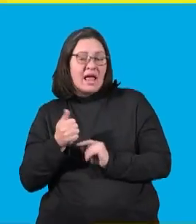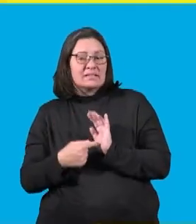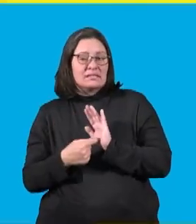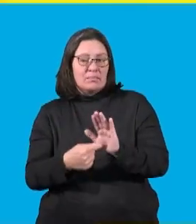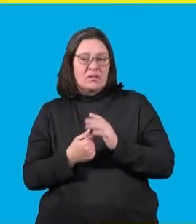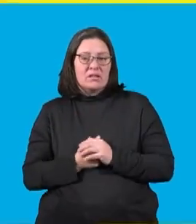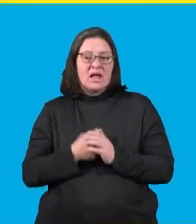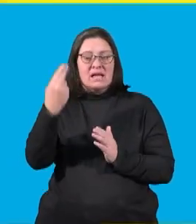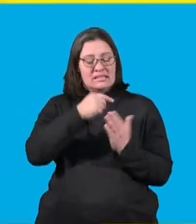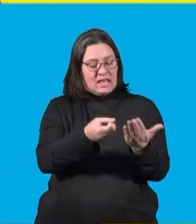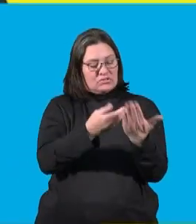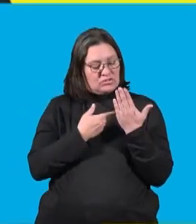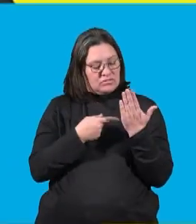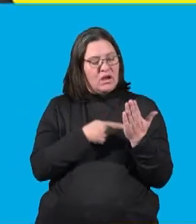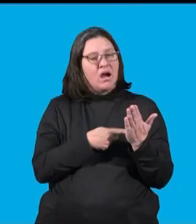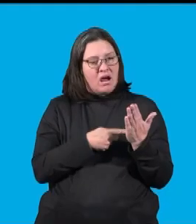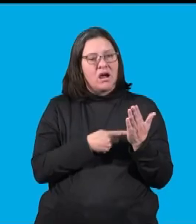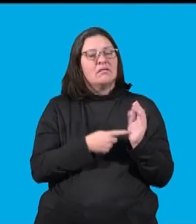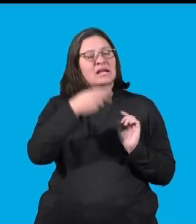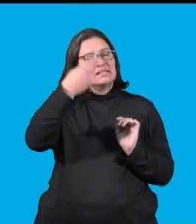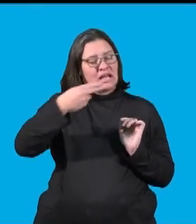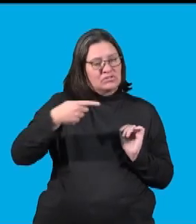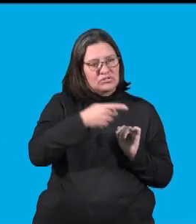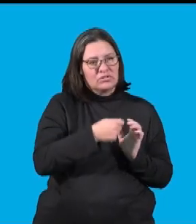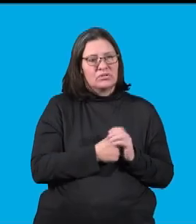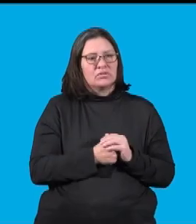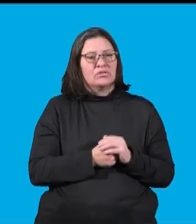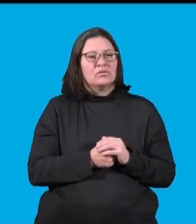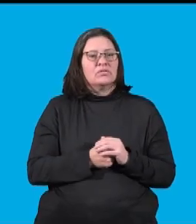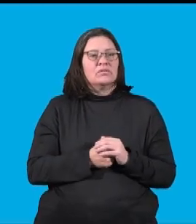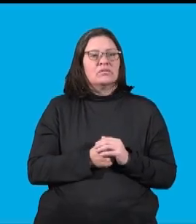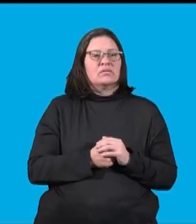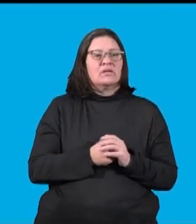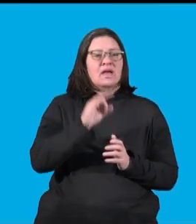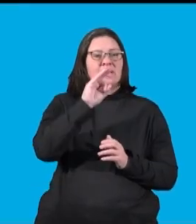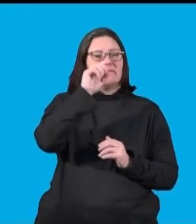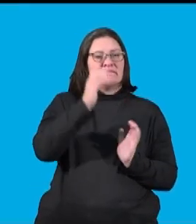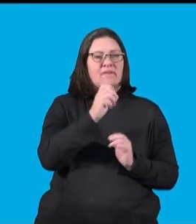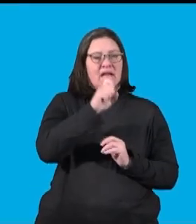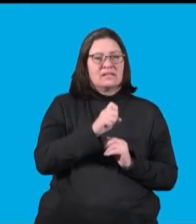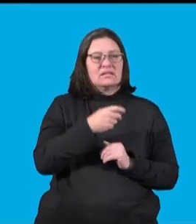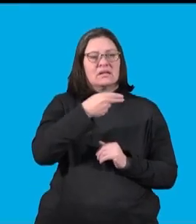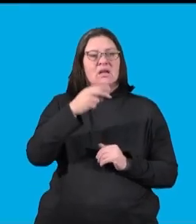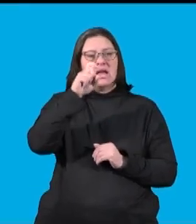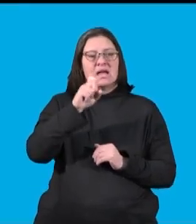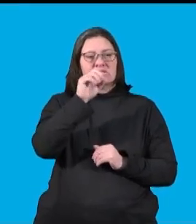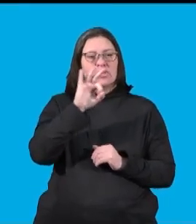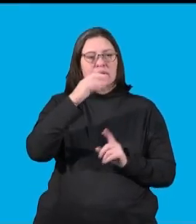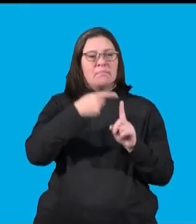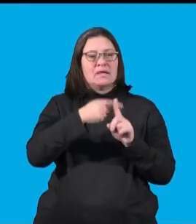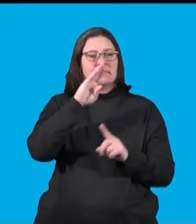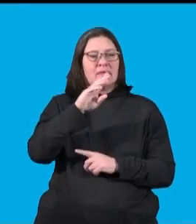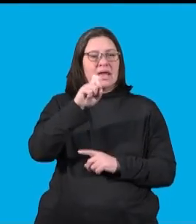next example, our sketch is given and we are told that this is the sketch of f of x is x cubed plus bx squared plus cx plus